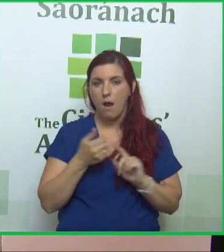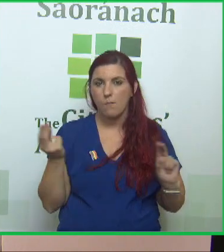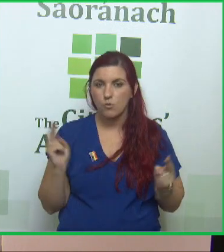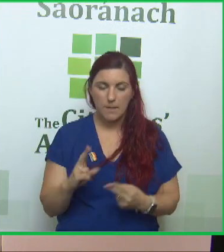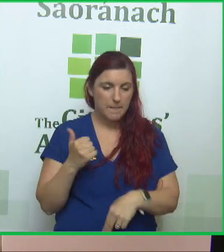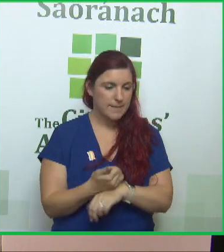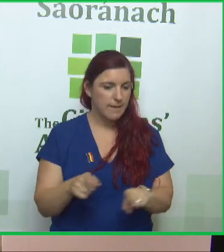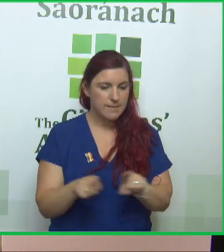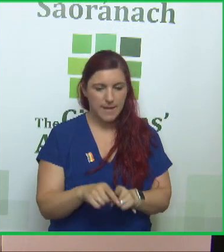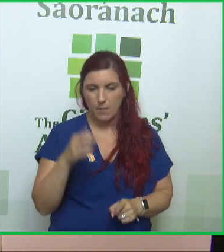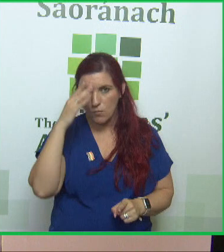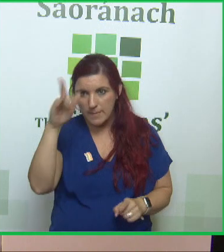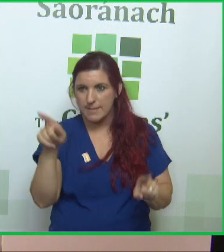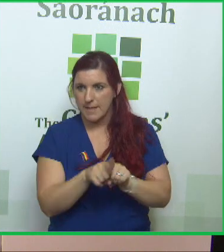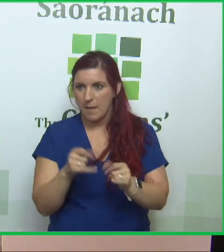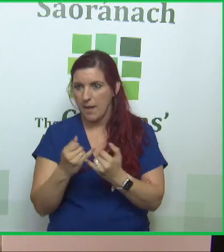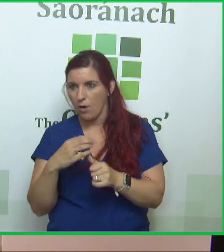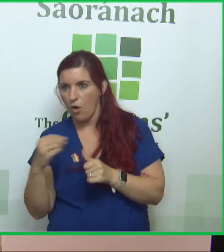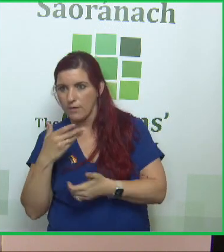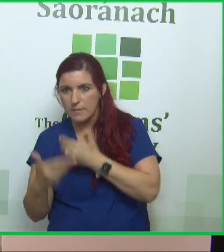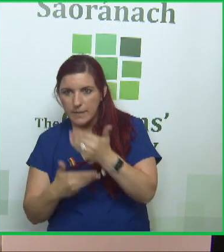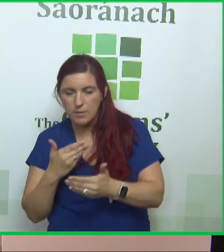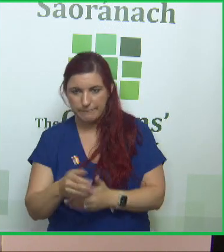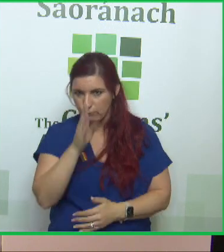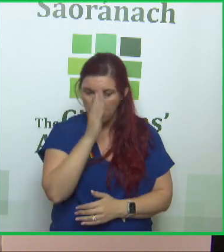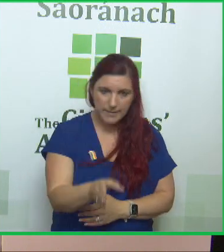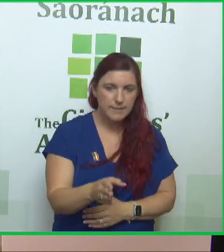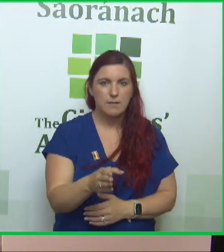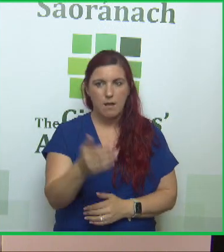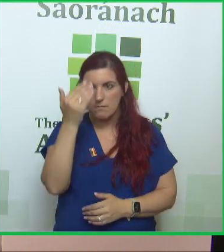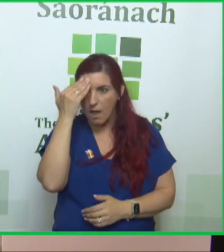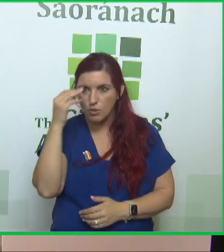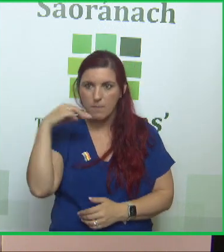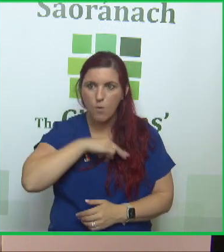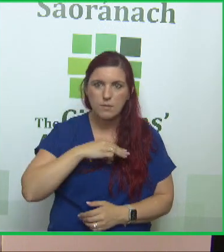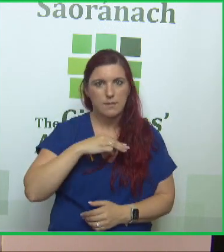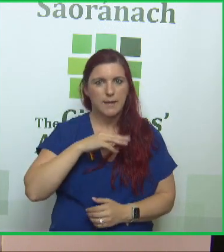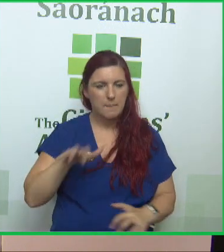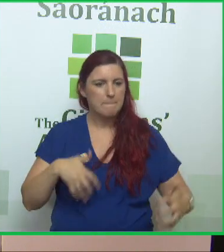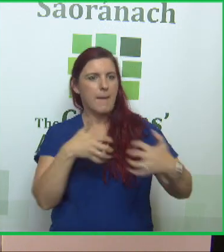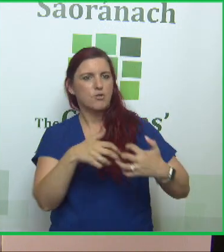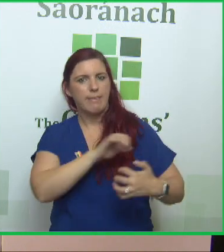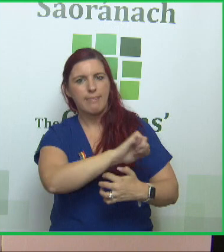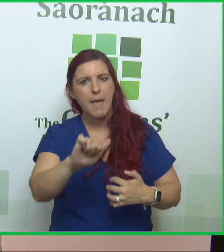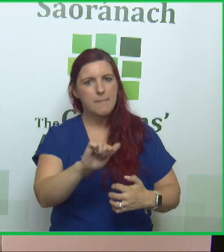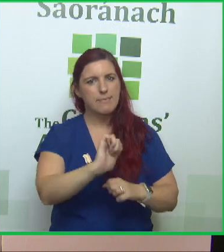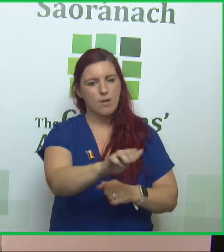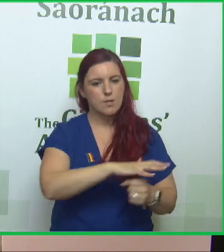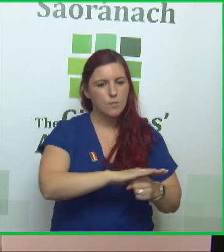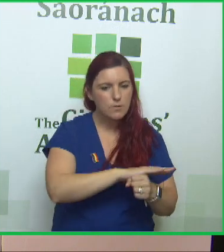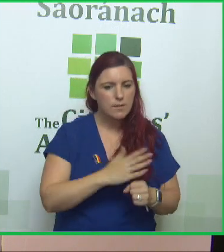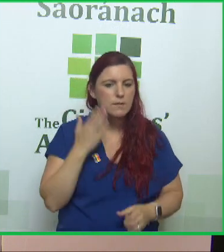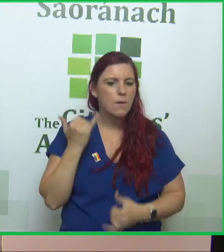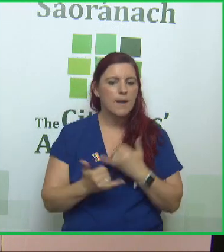that would have been shared by other speakers, in that it's pragmatic, non-judgmental and meeting people where they're at. So last year we would have